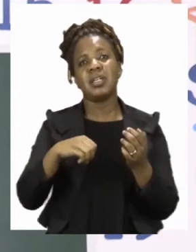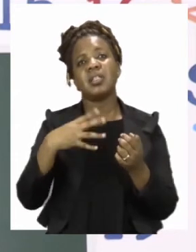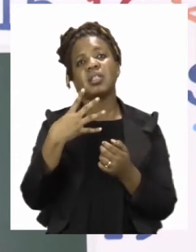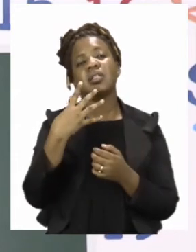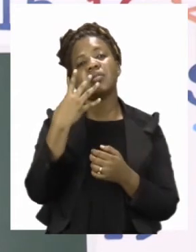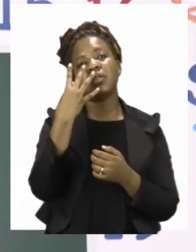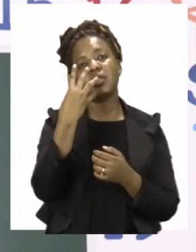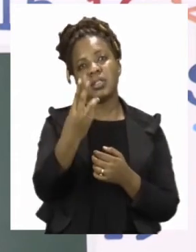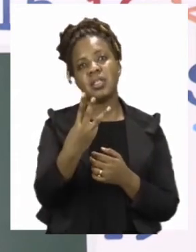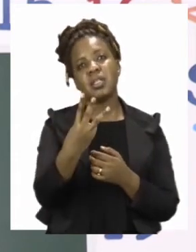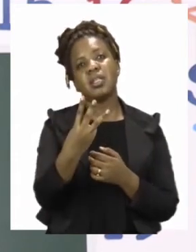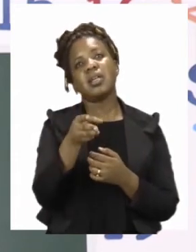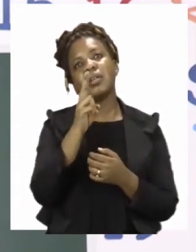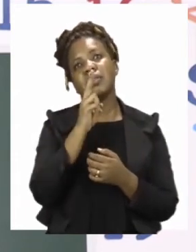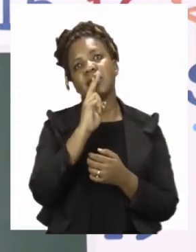12,